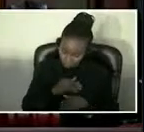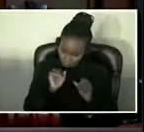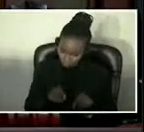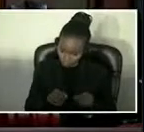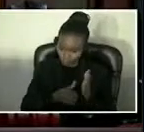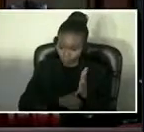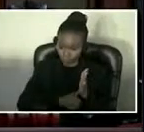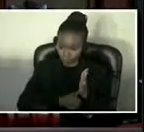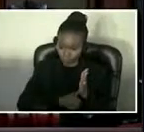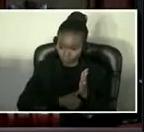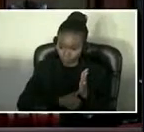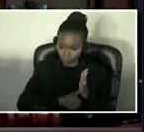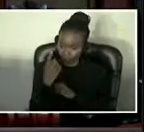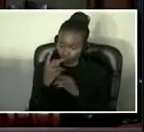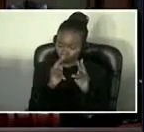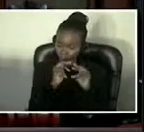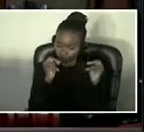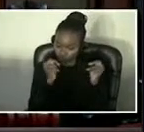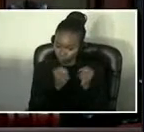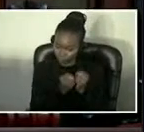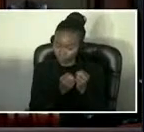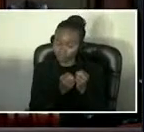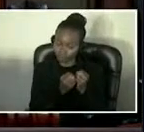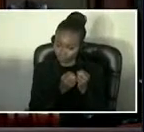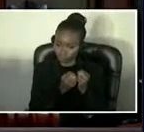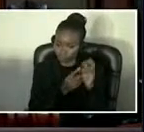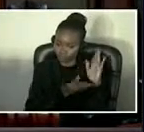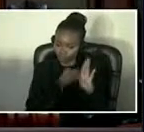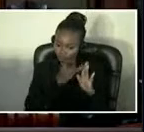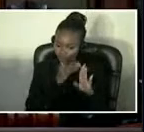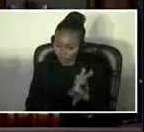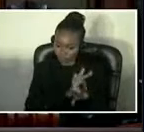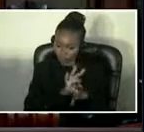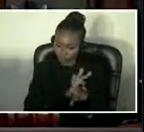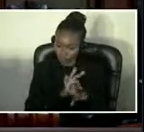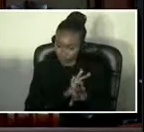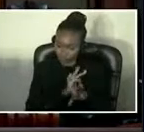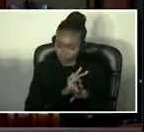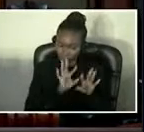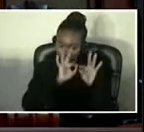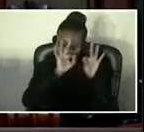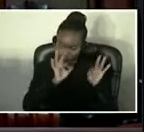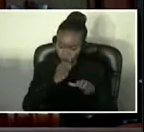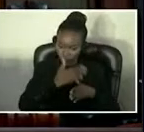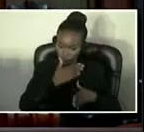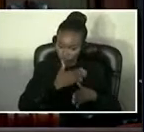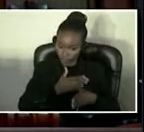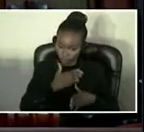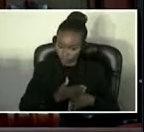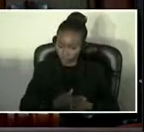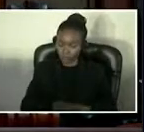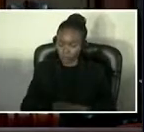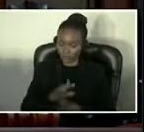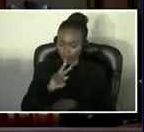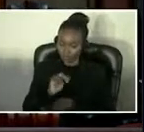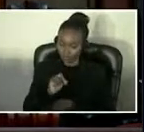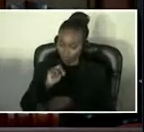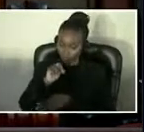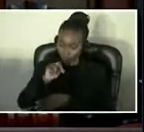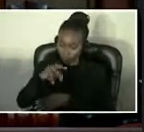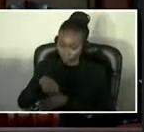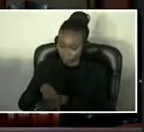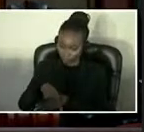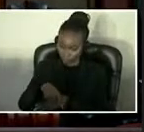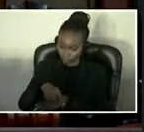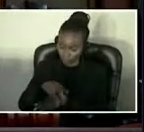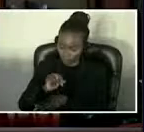national development plan vision 28 and 10 points planned framework through ndp the government has created a private